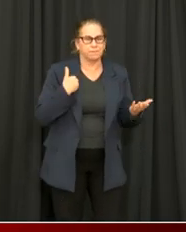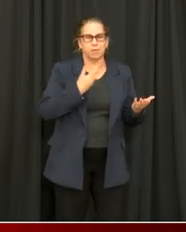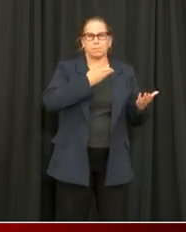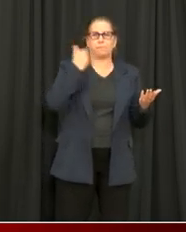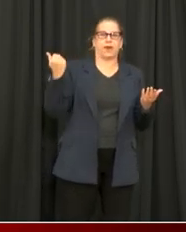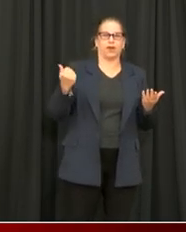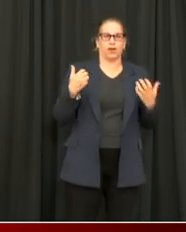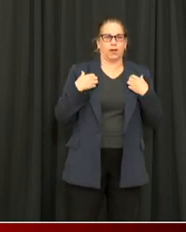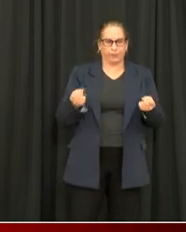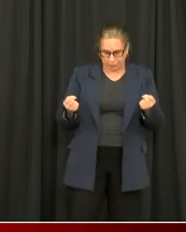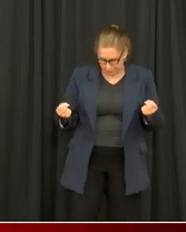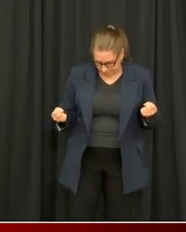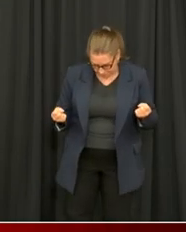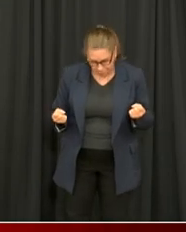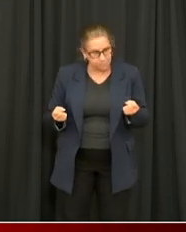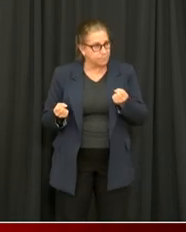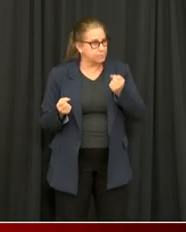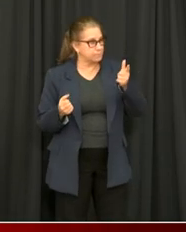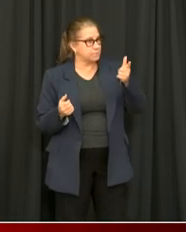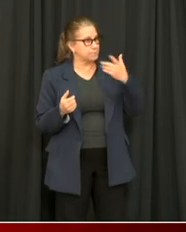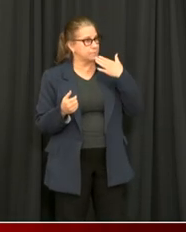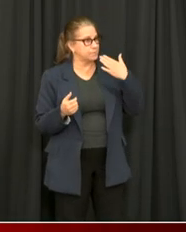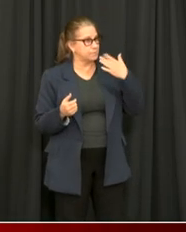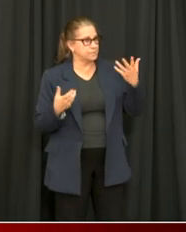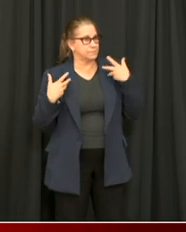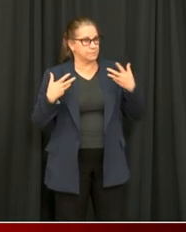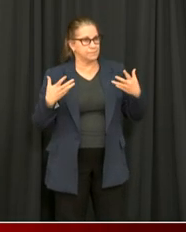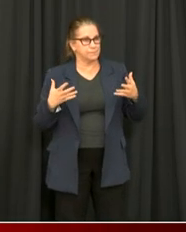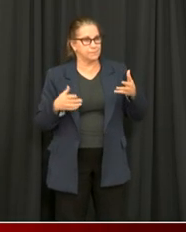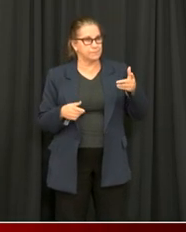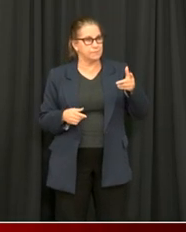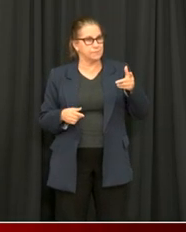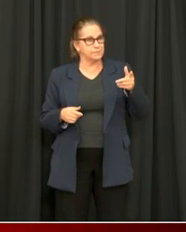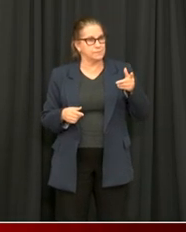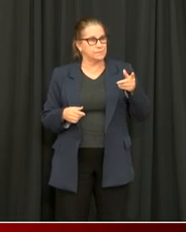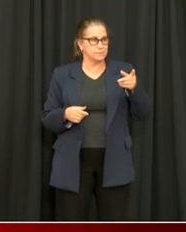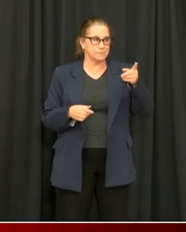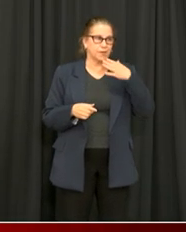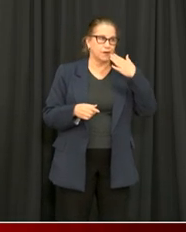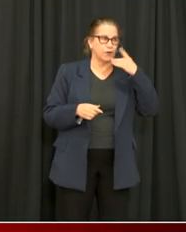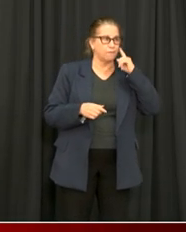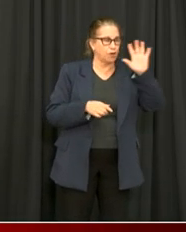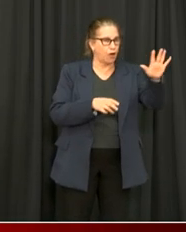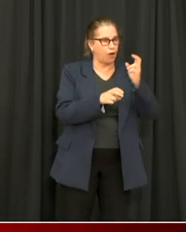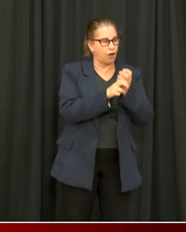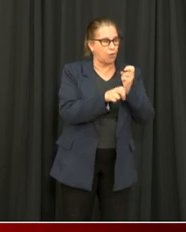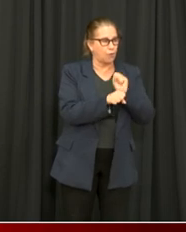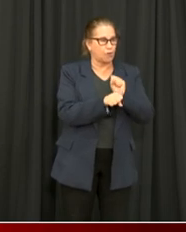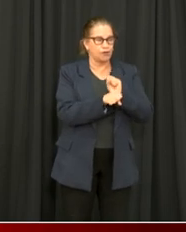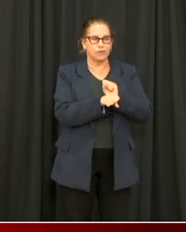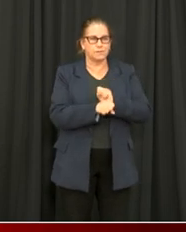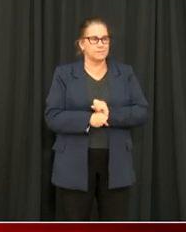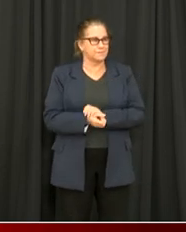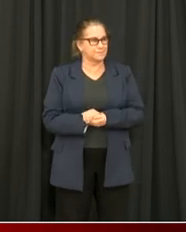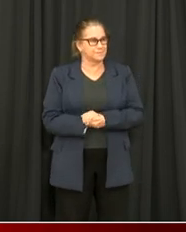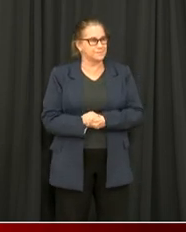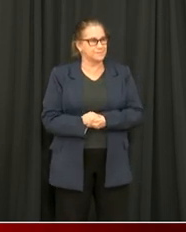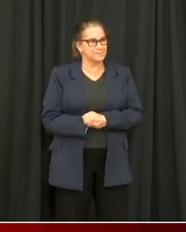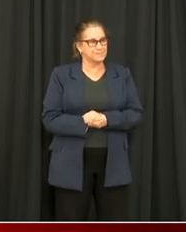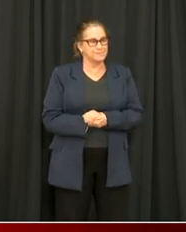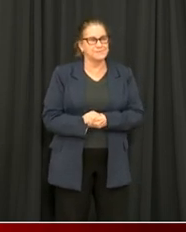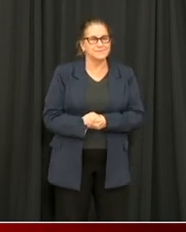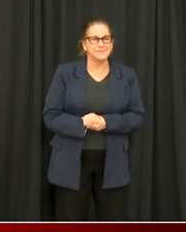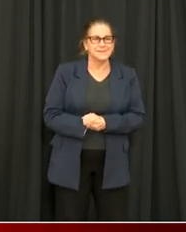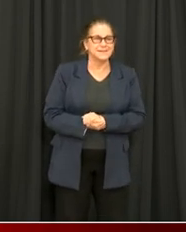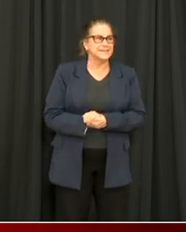you, CA, and thanks for your hard work on all of these issues, and Deputy Mayor